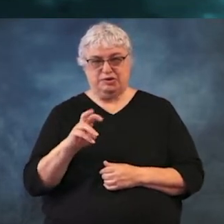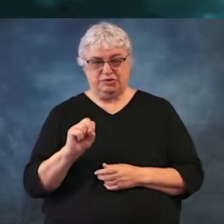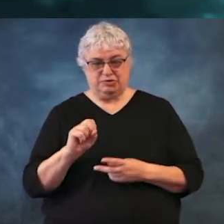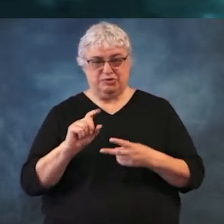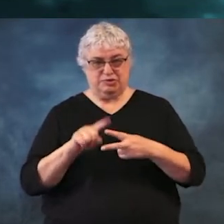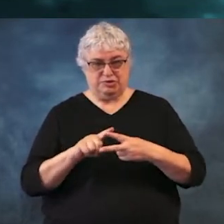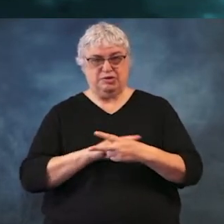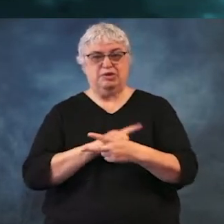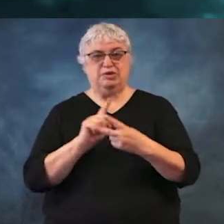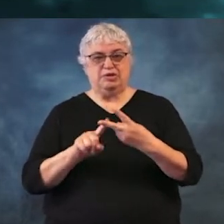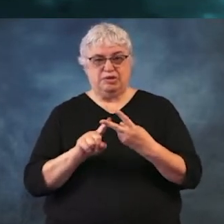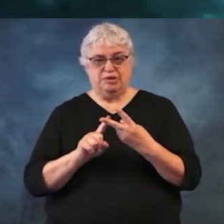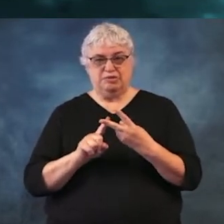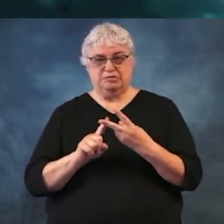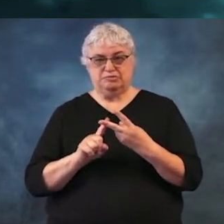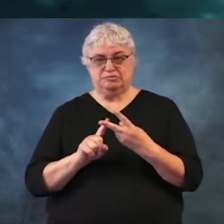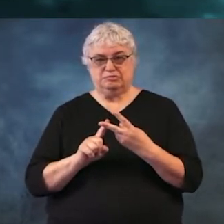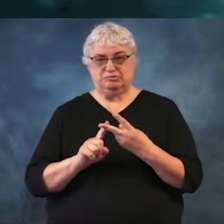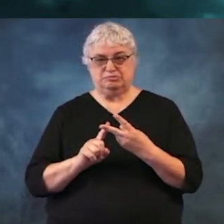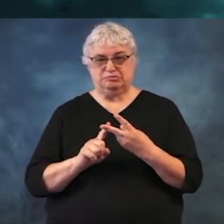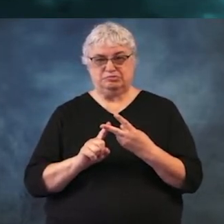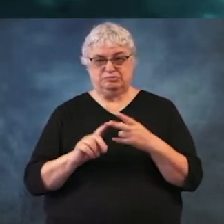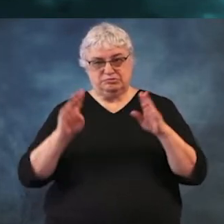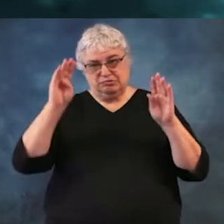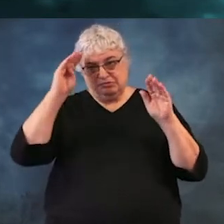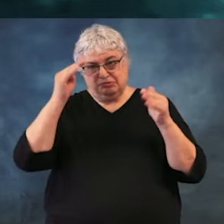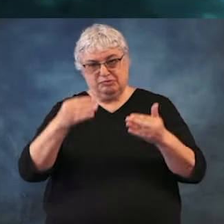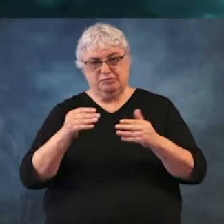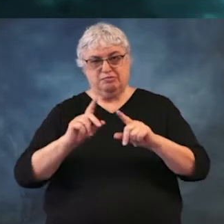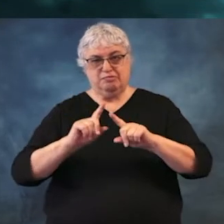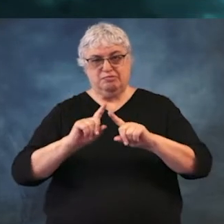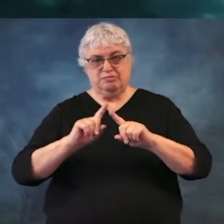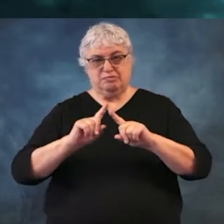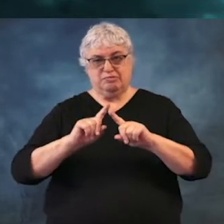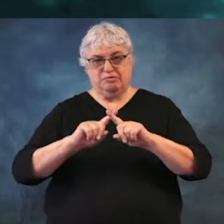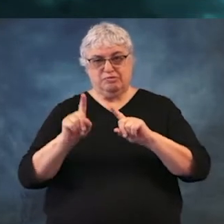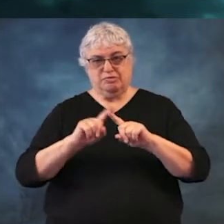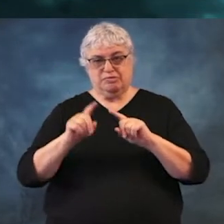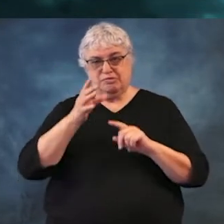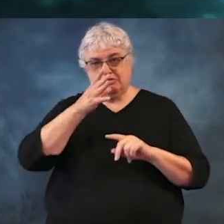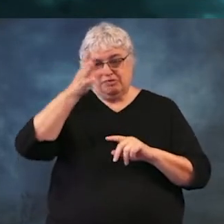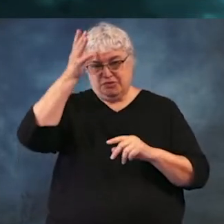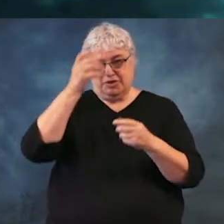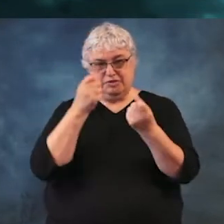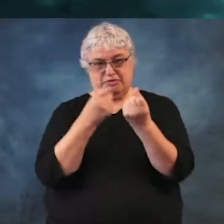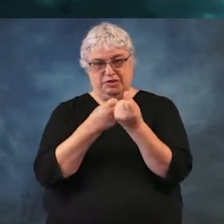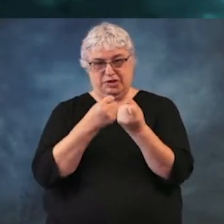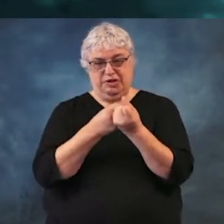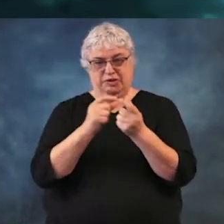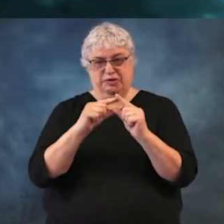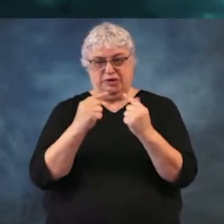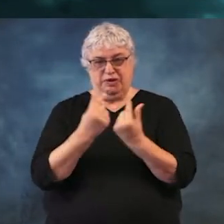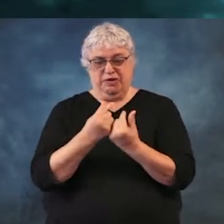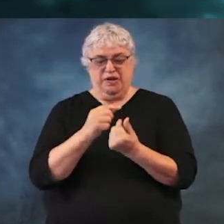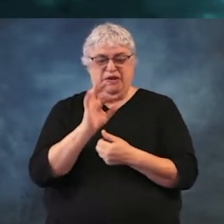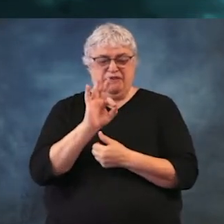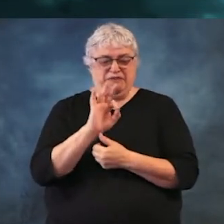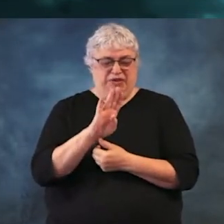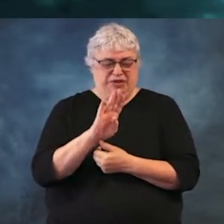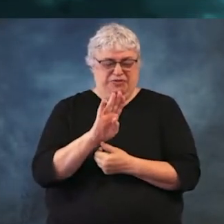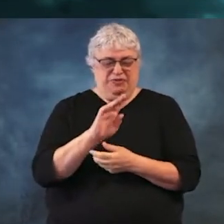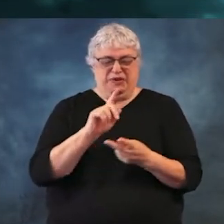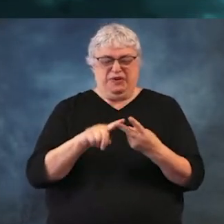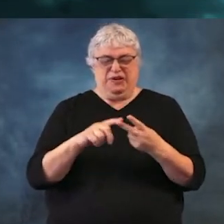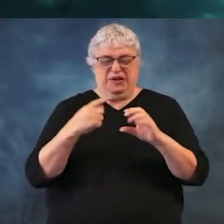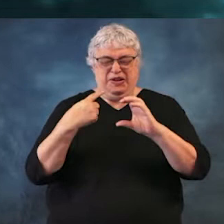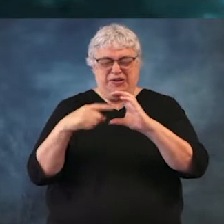I'm also really try to stay focused on the different parent advocacy groups out there, whether it be on Facebook or